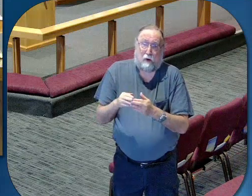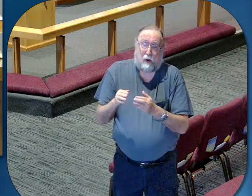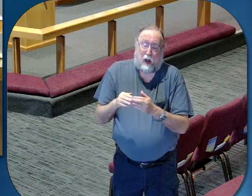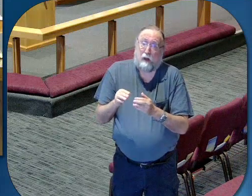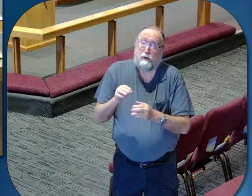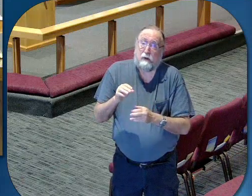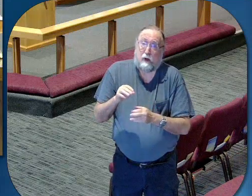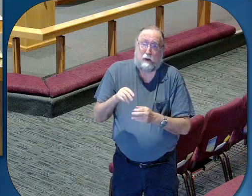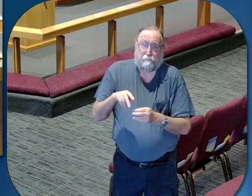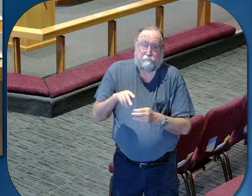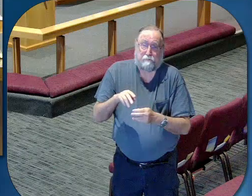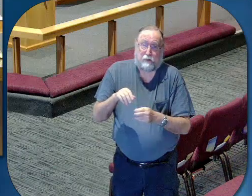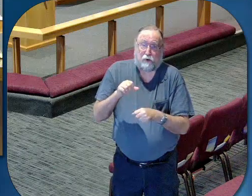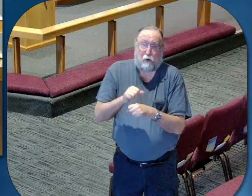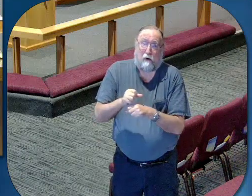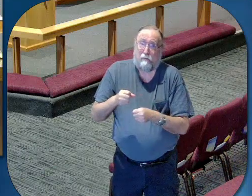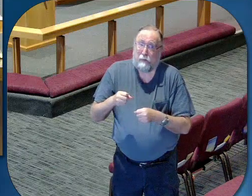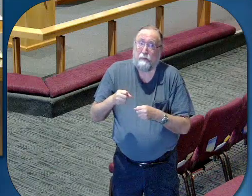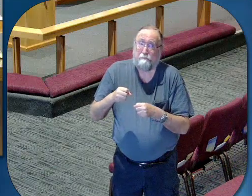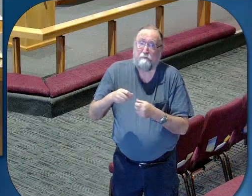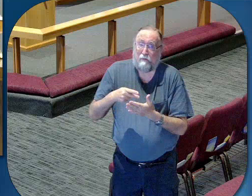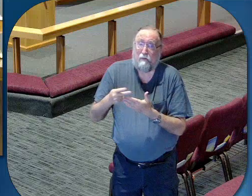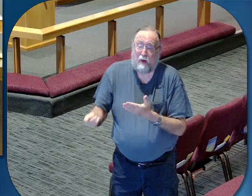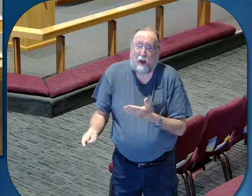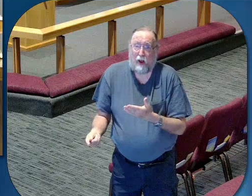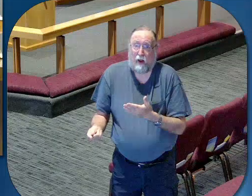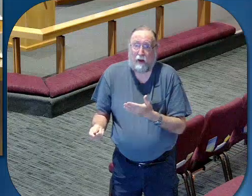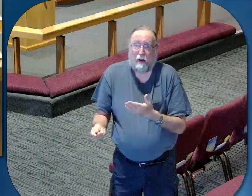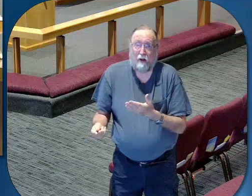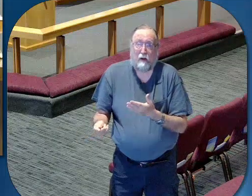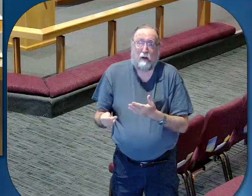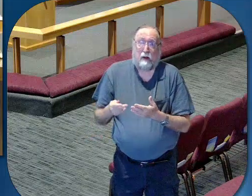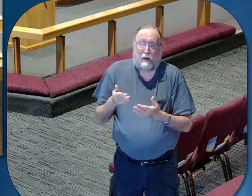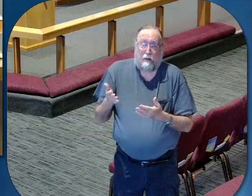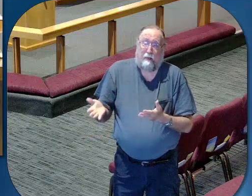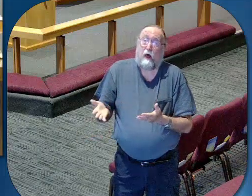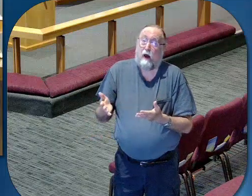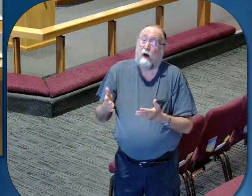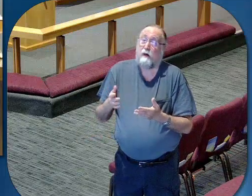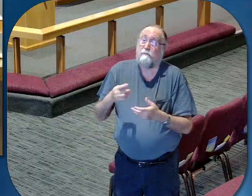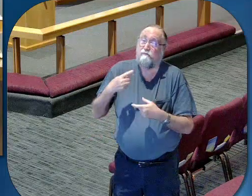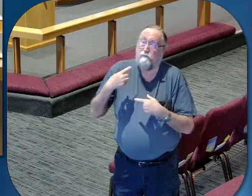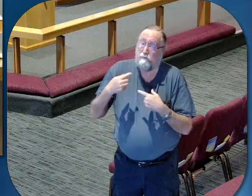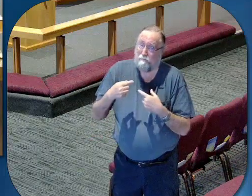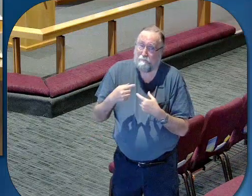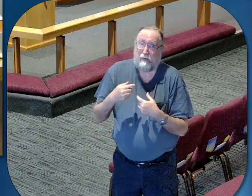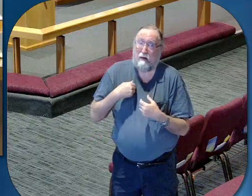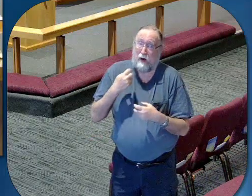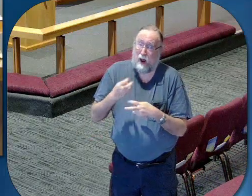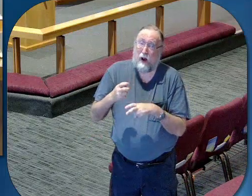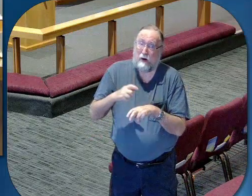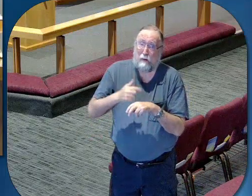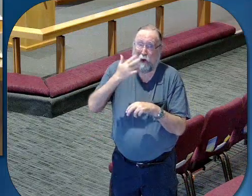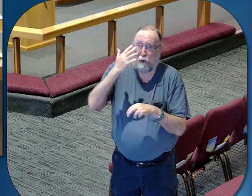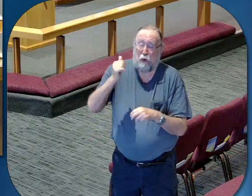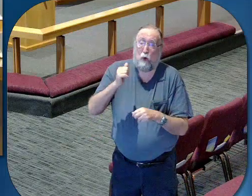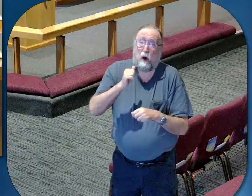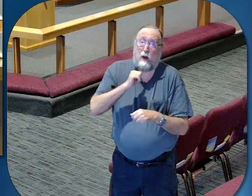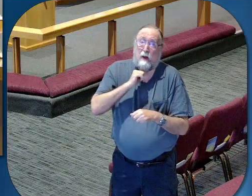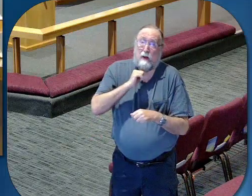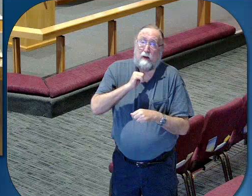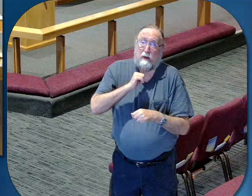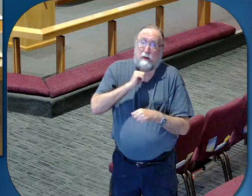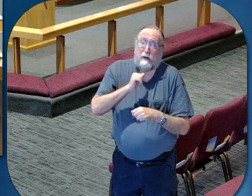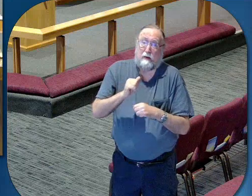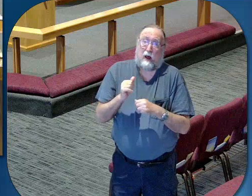cornerstone, and a stone of stumbling block, a stone of stumbling and a rock of offense. They stumble because